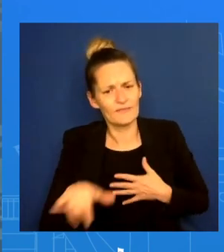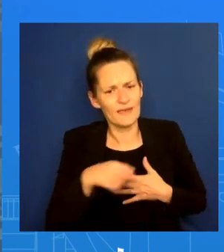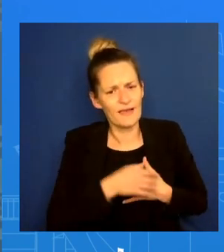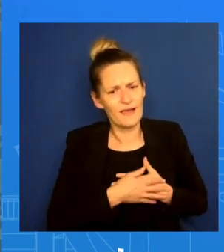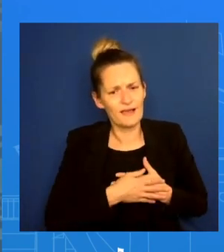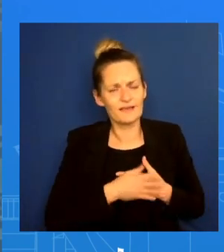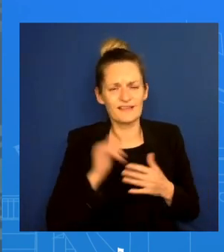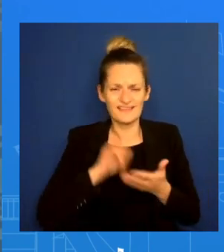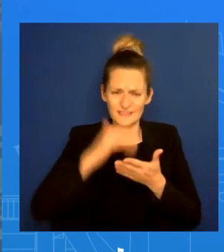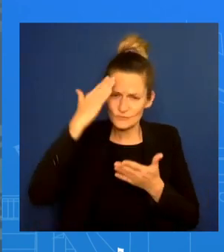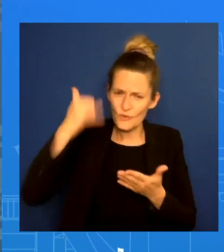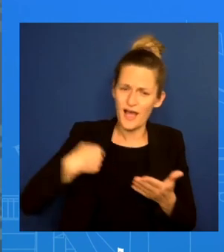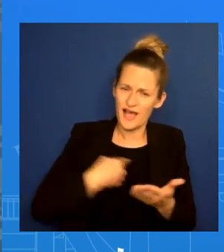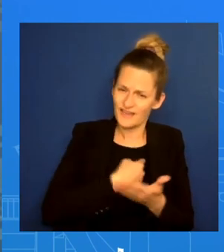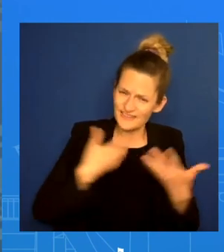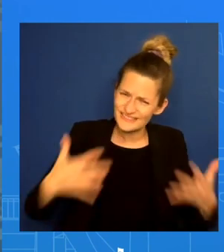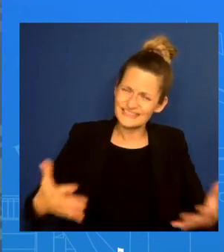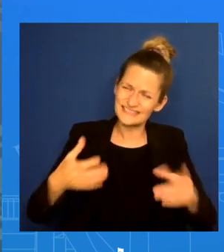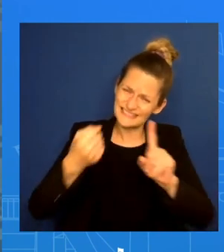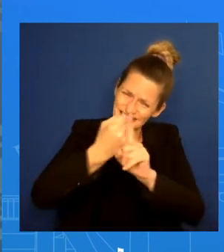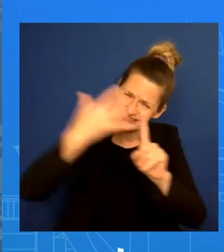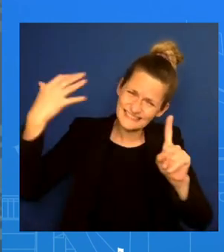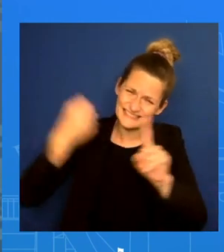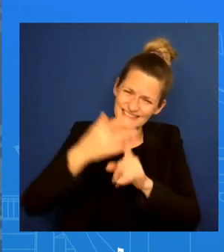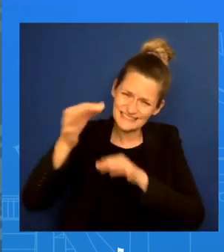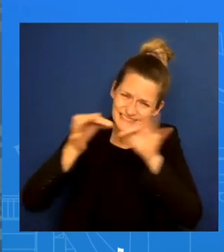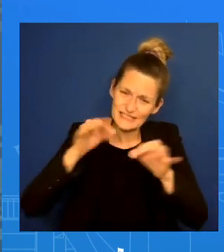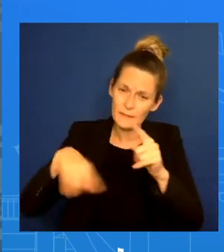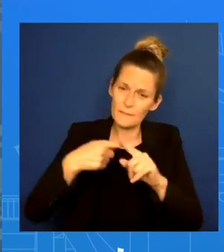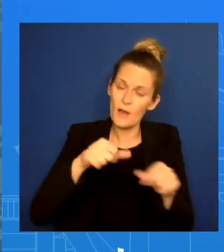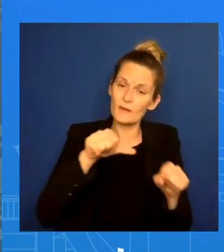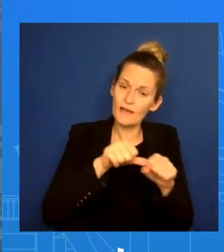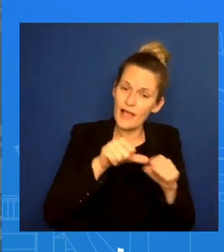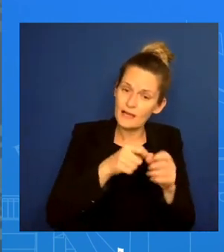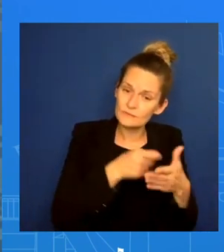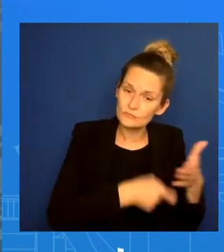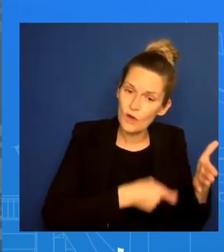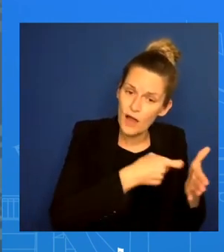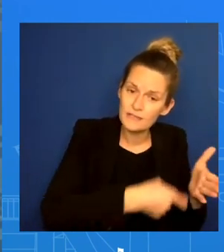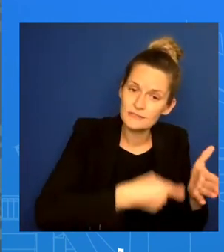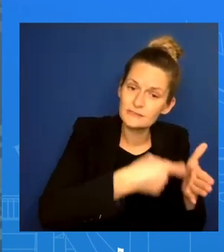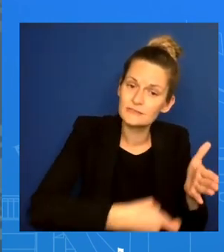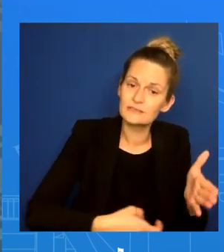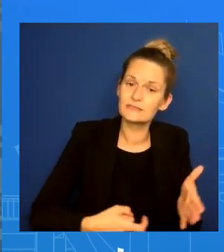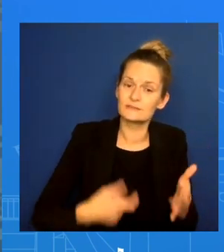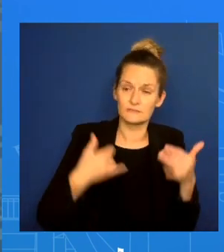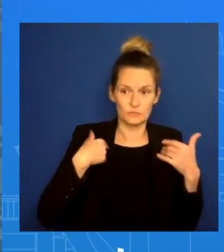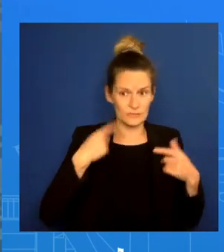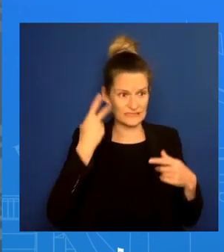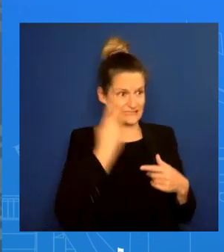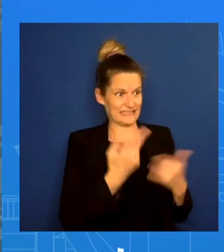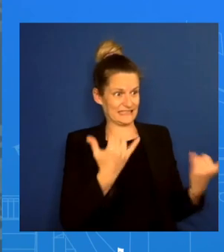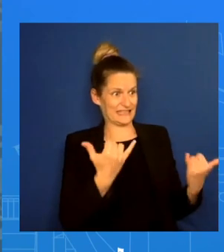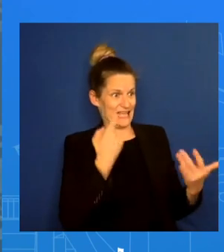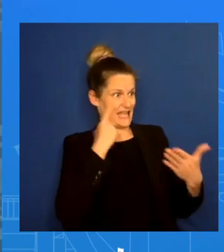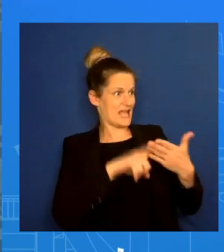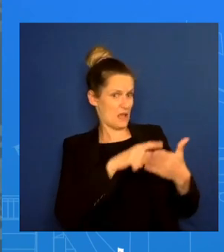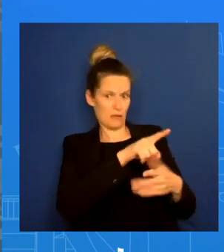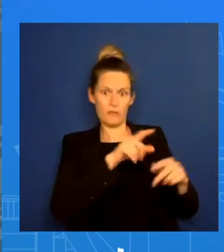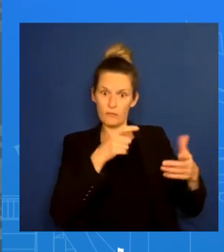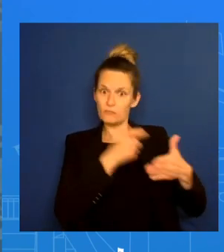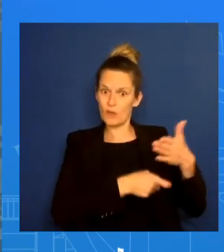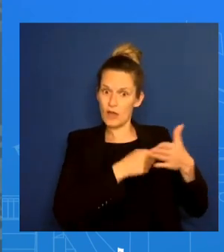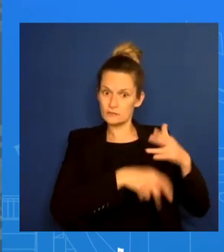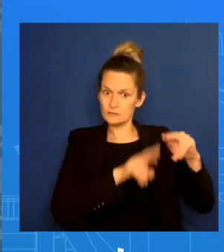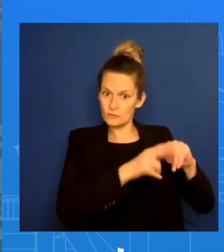We understand that we need to do more, and we will. We'll continue to do more by asking oil companies to make sure the profit